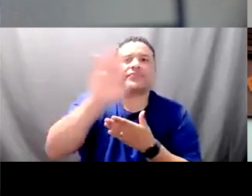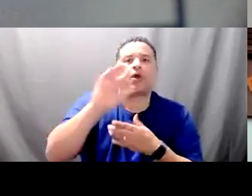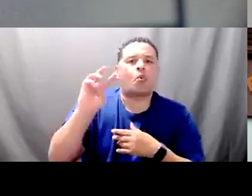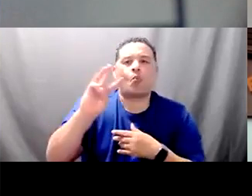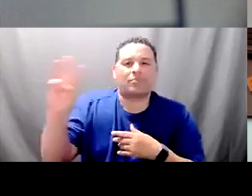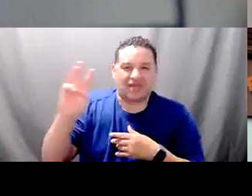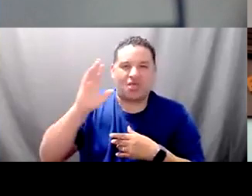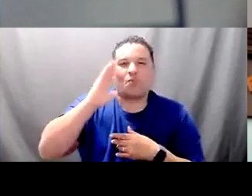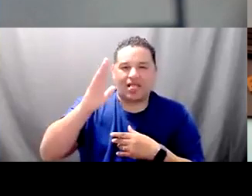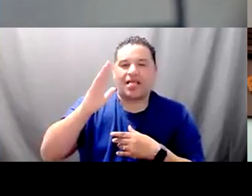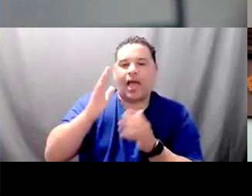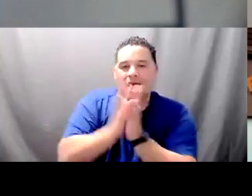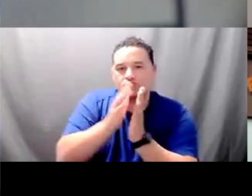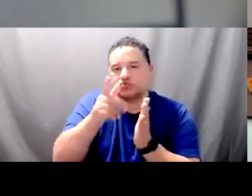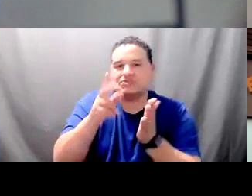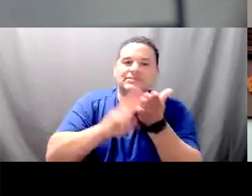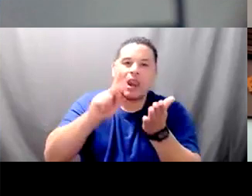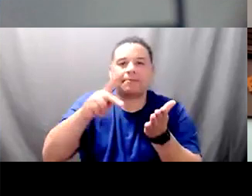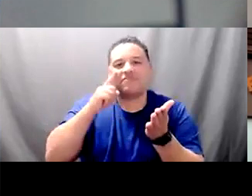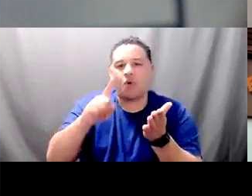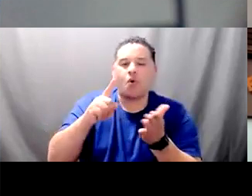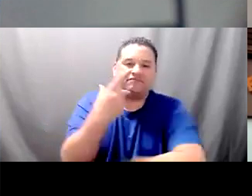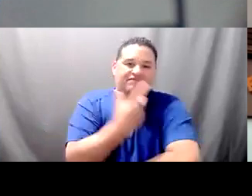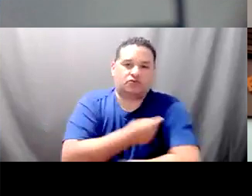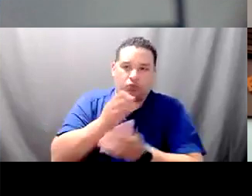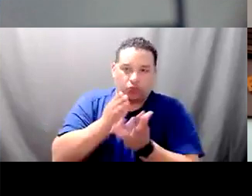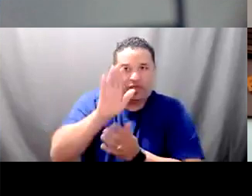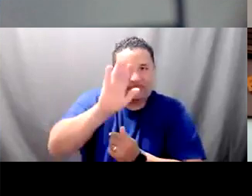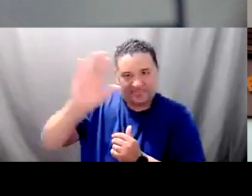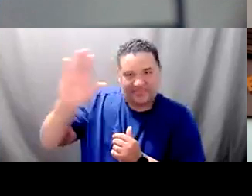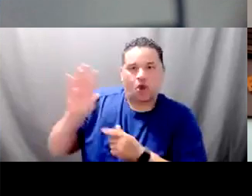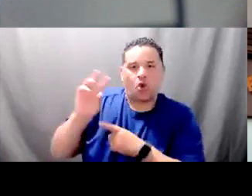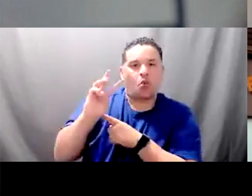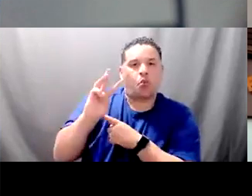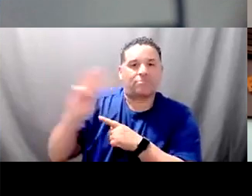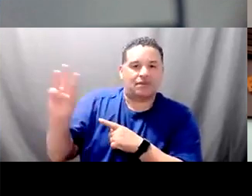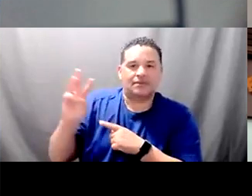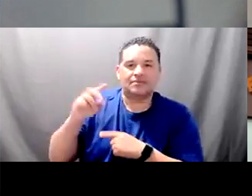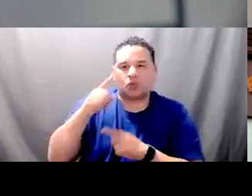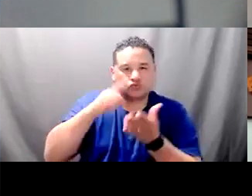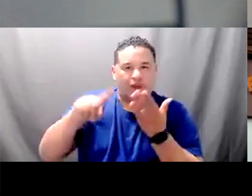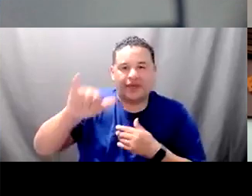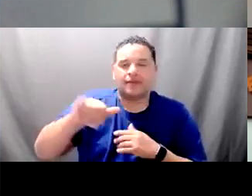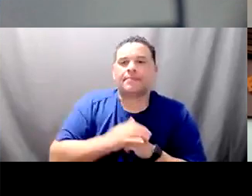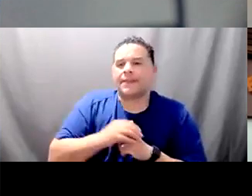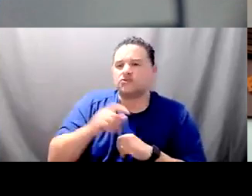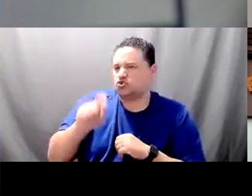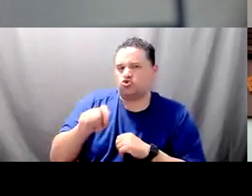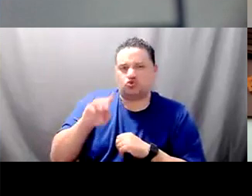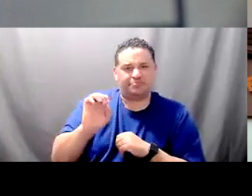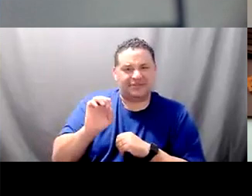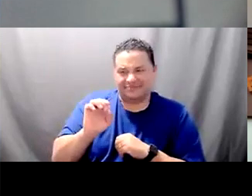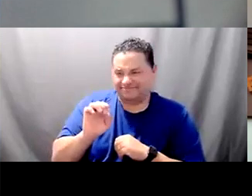have you sign up for vaccination through their own websites. So check that. But there should be in the neighborhood of